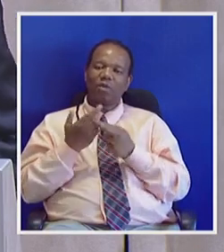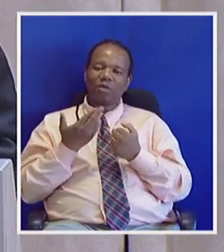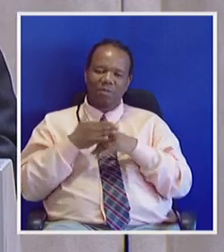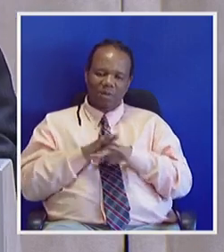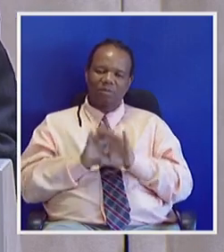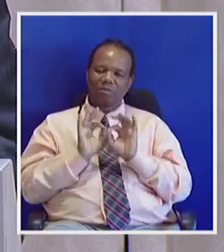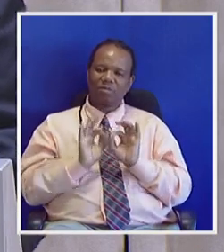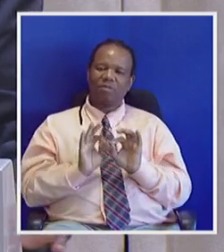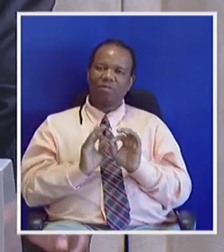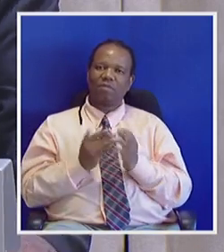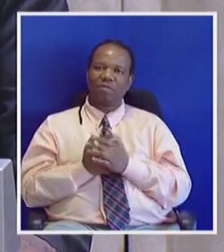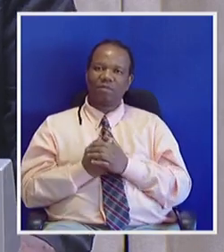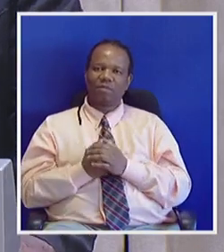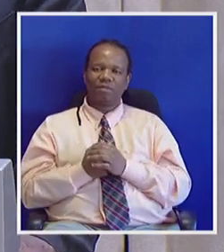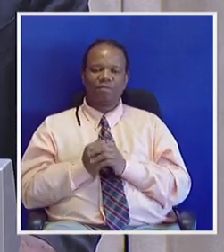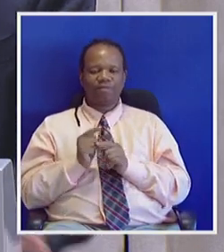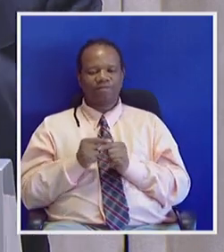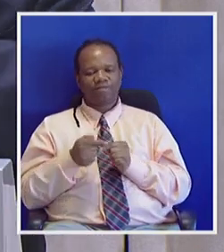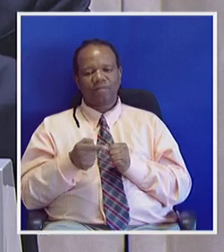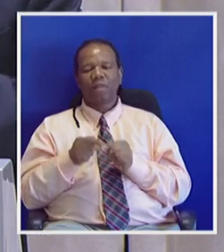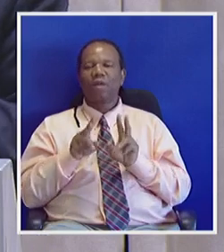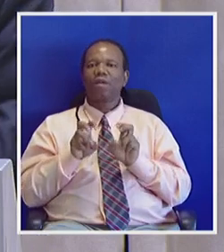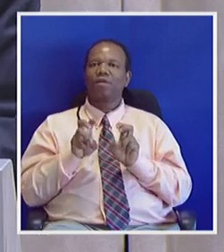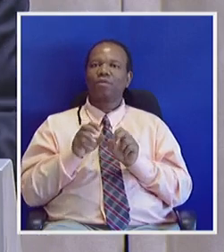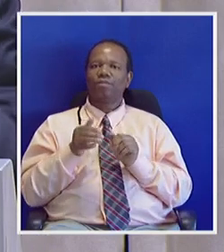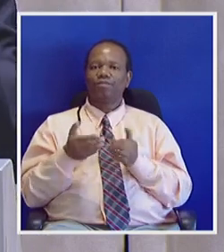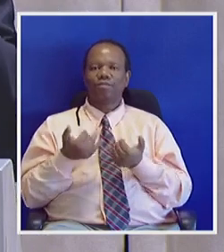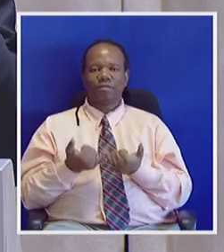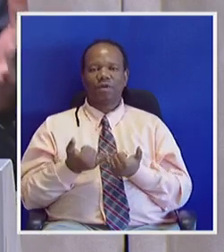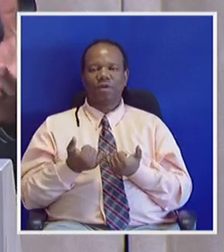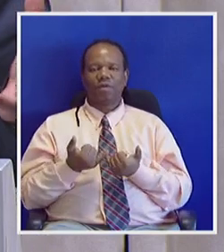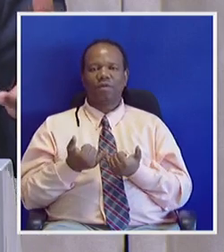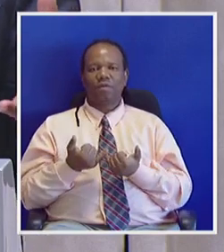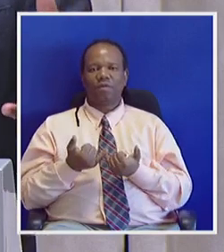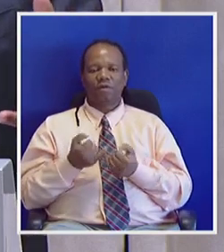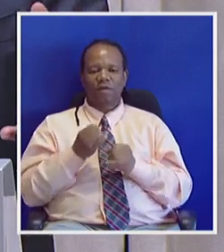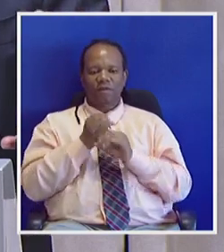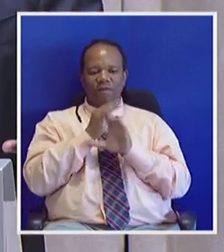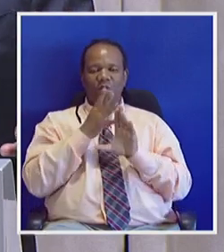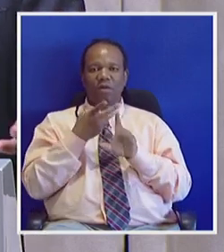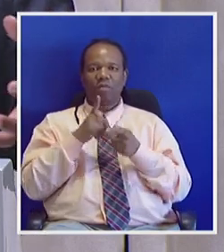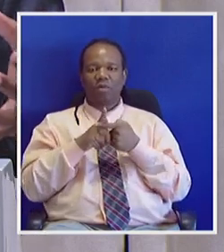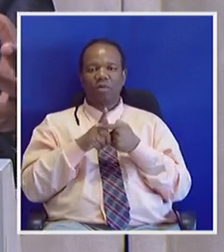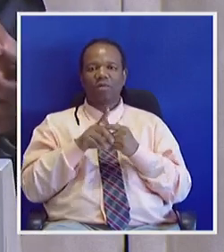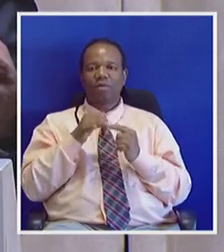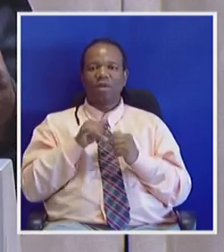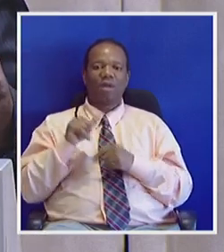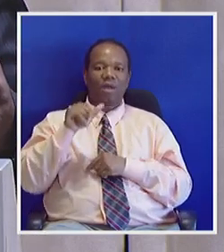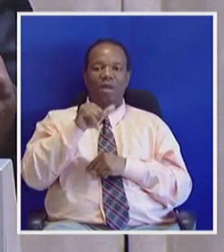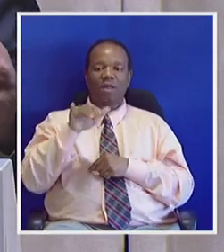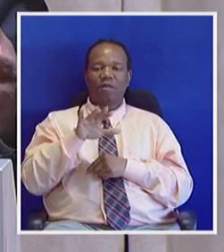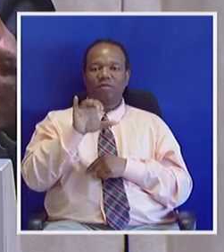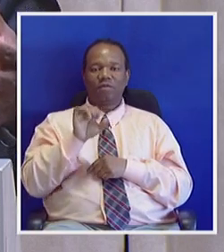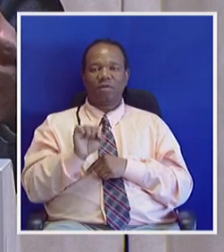and the issue that is being raised focuses on, for instance, the airline business. The